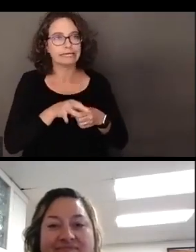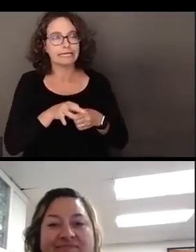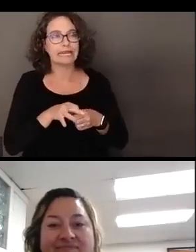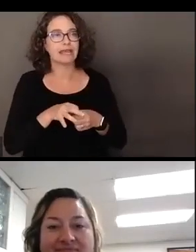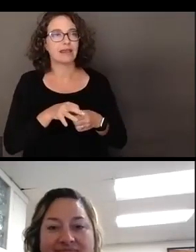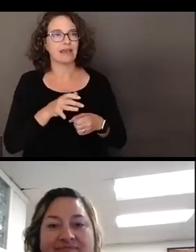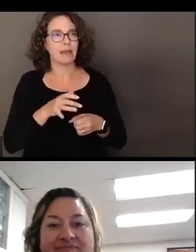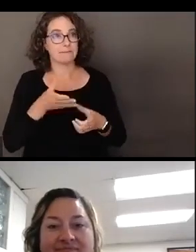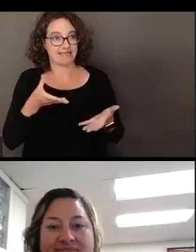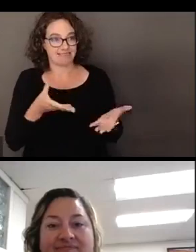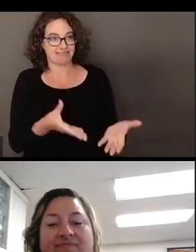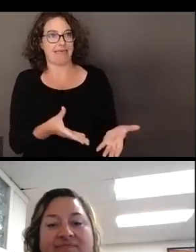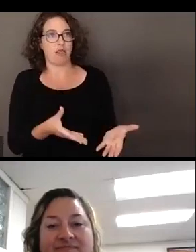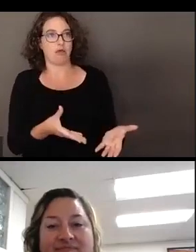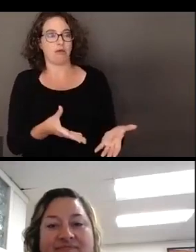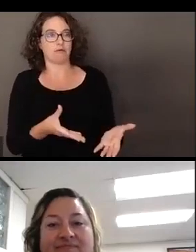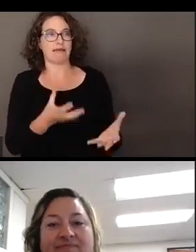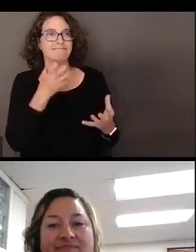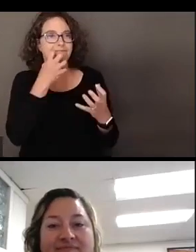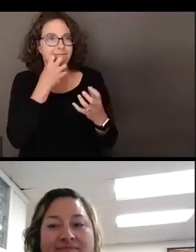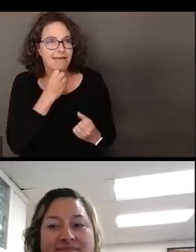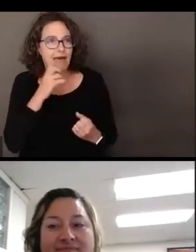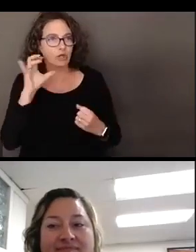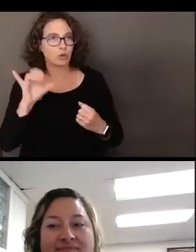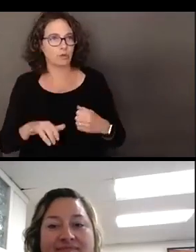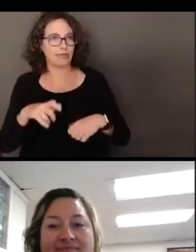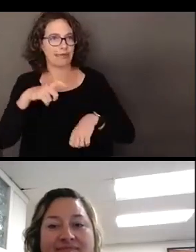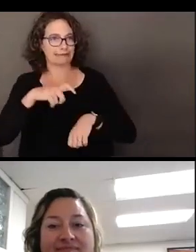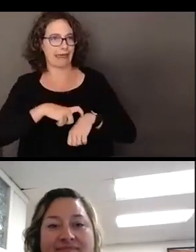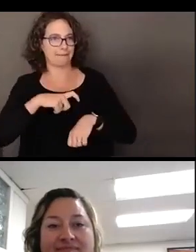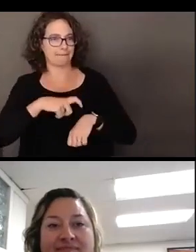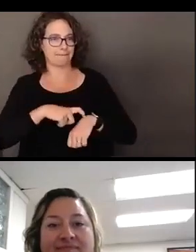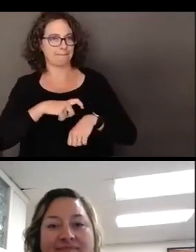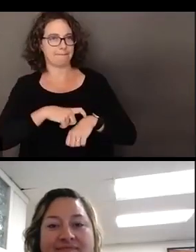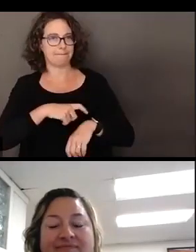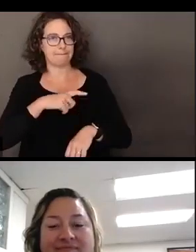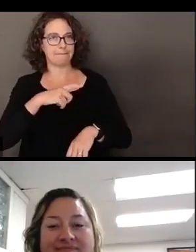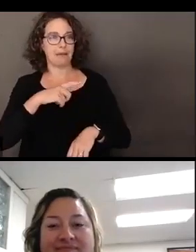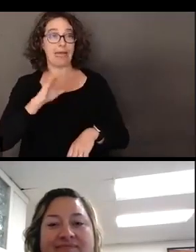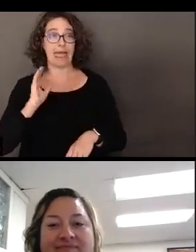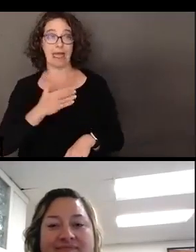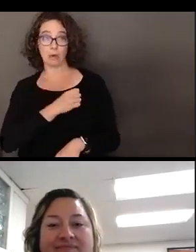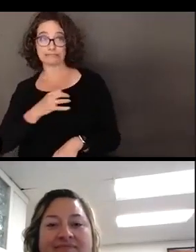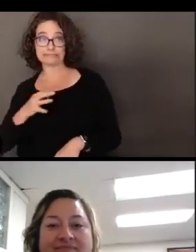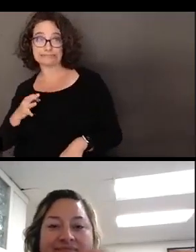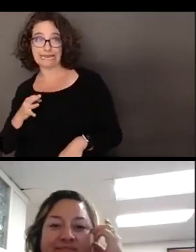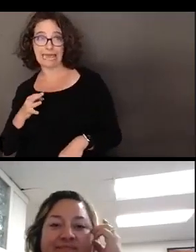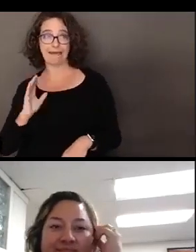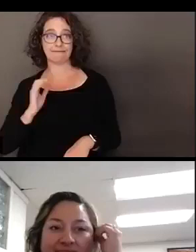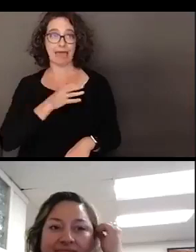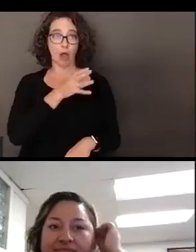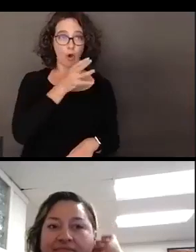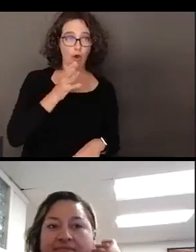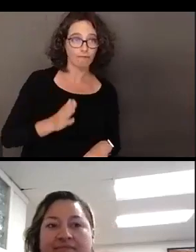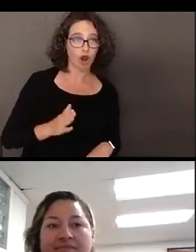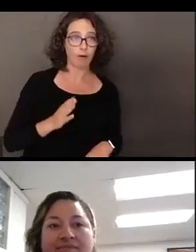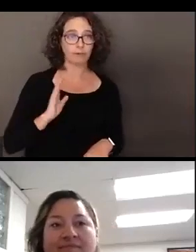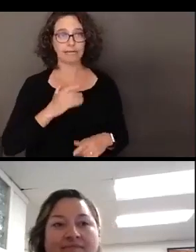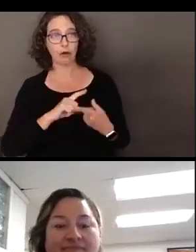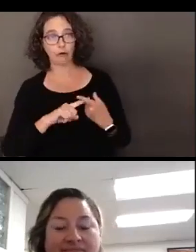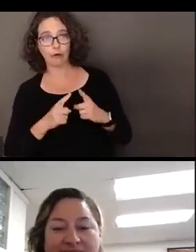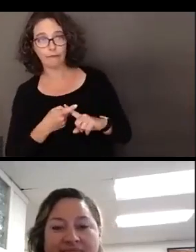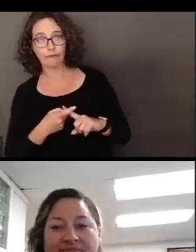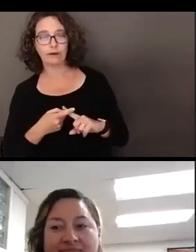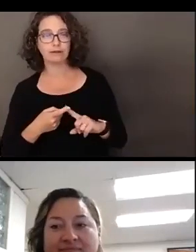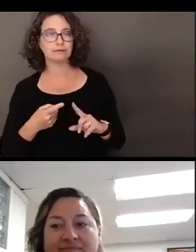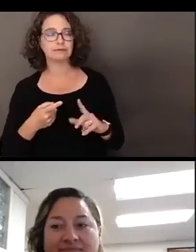time that has been granted between our, you know, staff members and our farmers and our friends and our clients. Just the